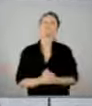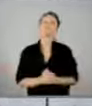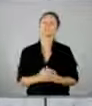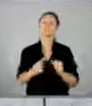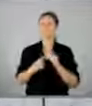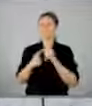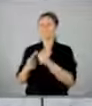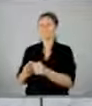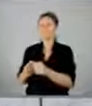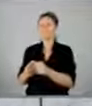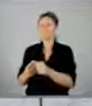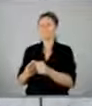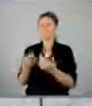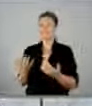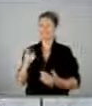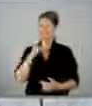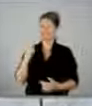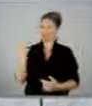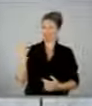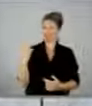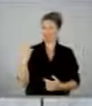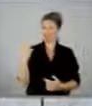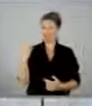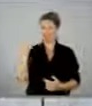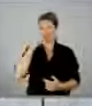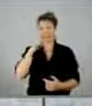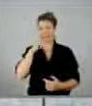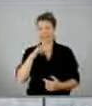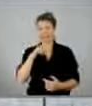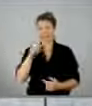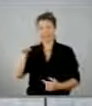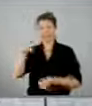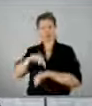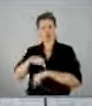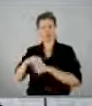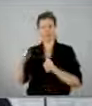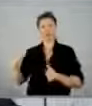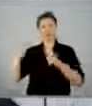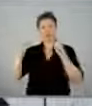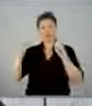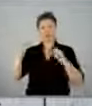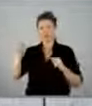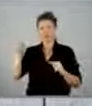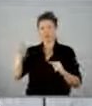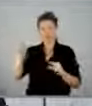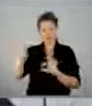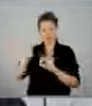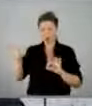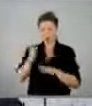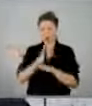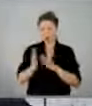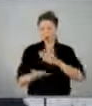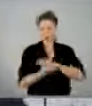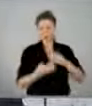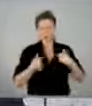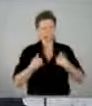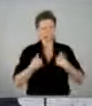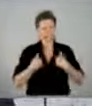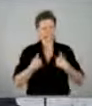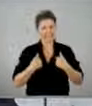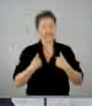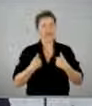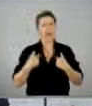of staff of the minister's office at the time was not in the prime minister's office. They came and worked in the prime minister's